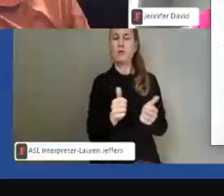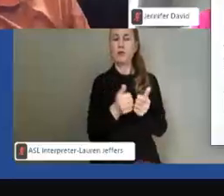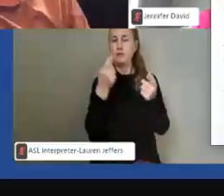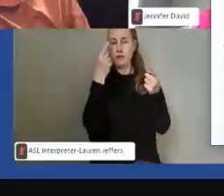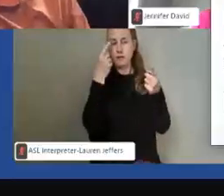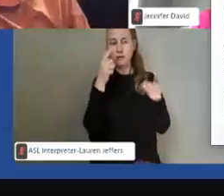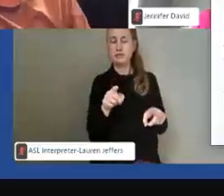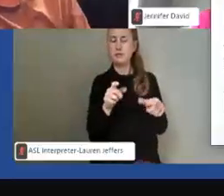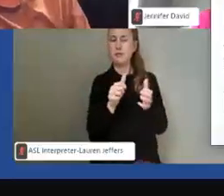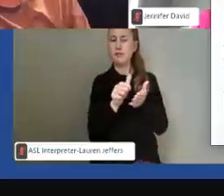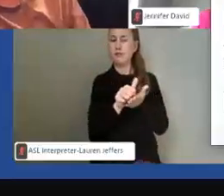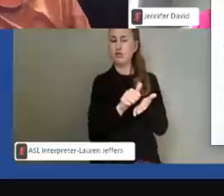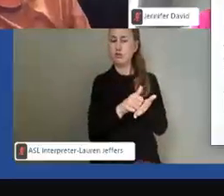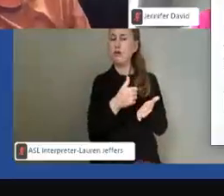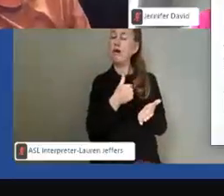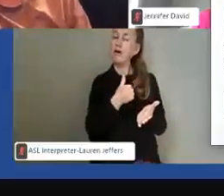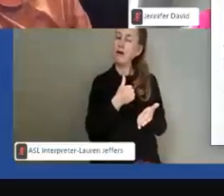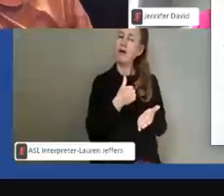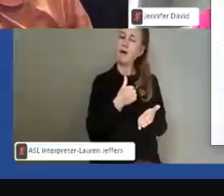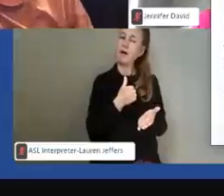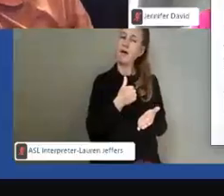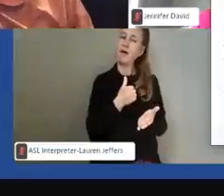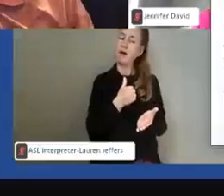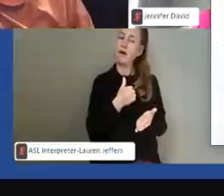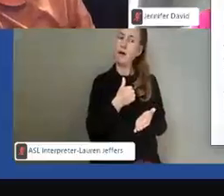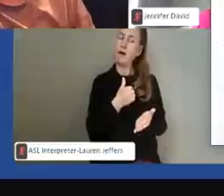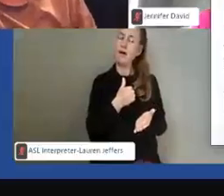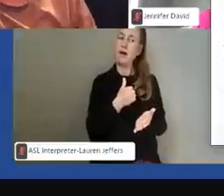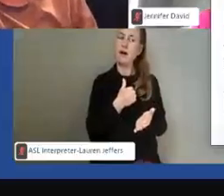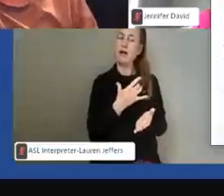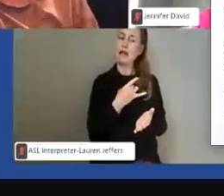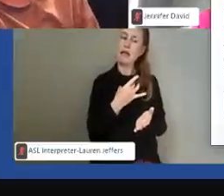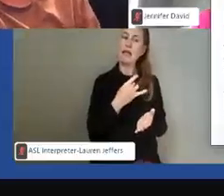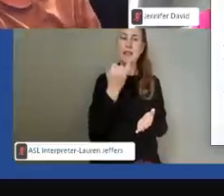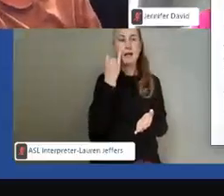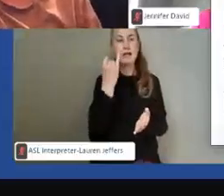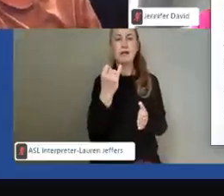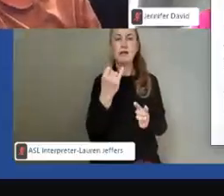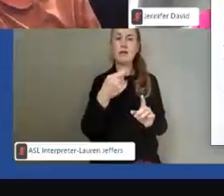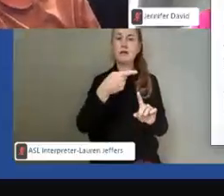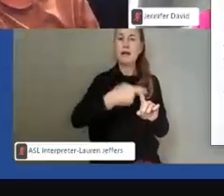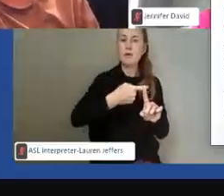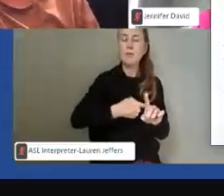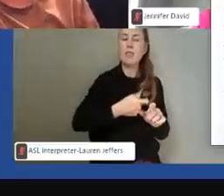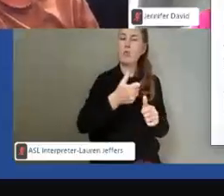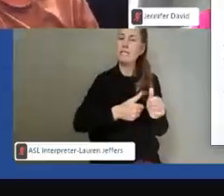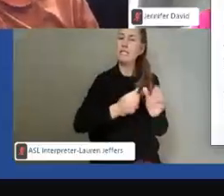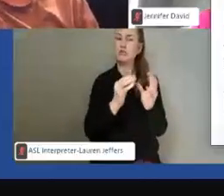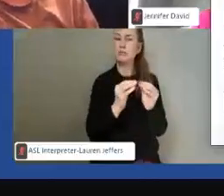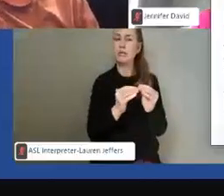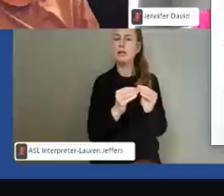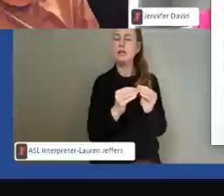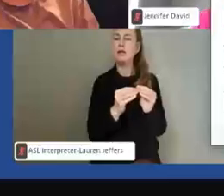that I like the idea of like every month or every meeting highlighting one of